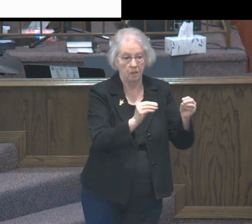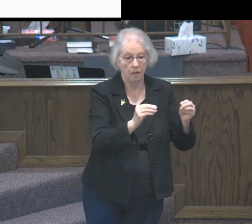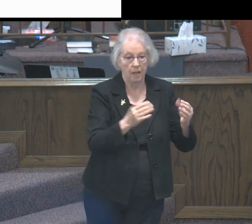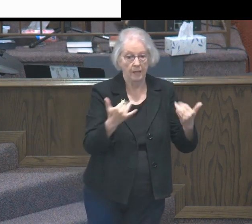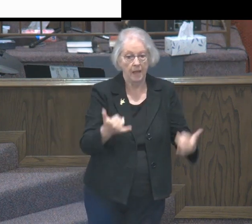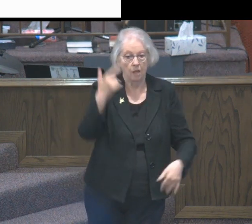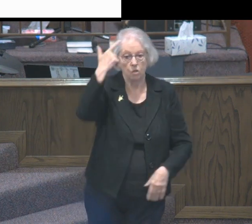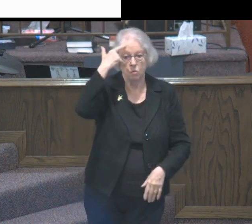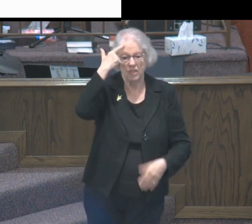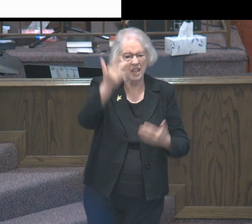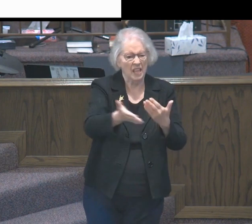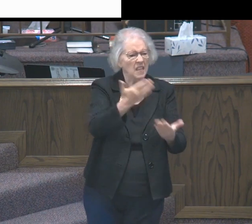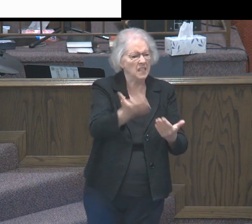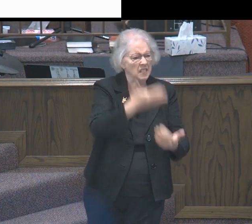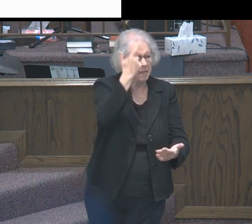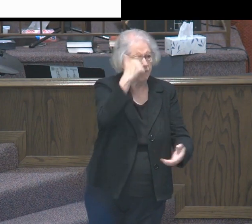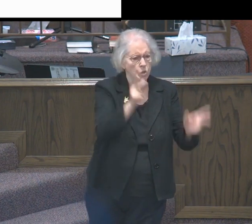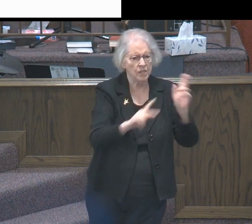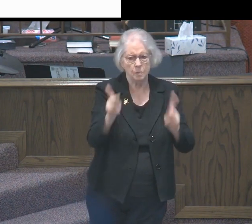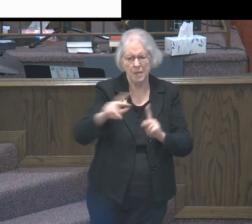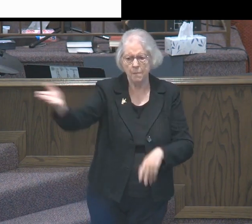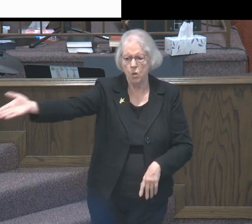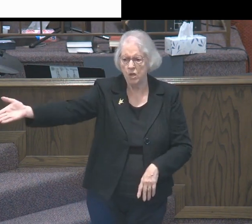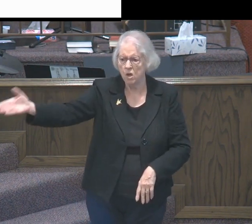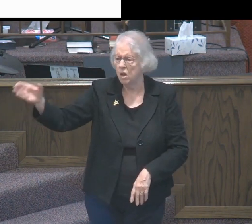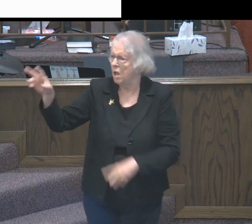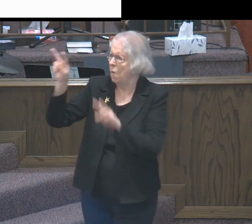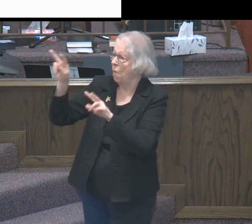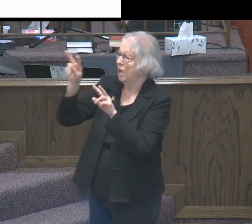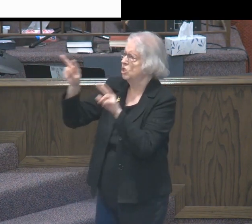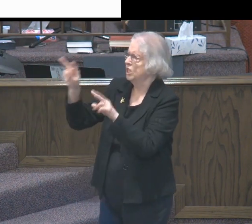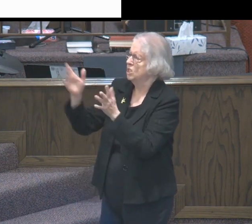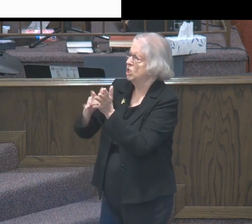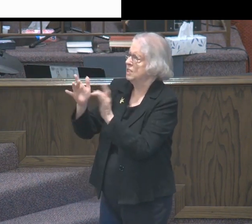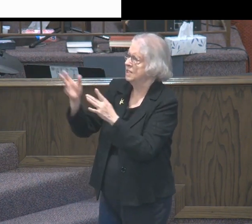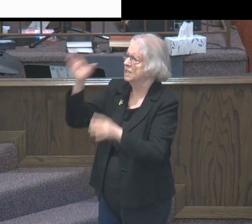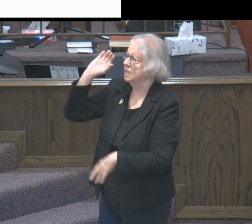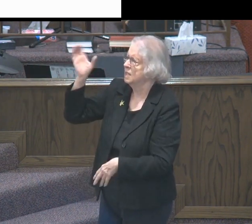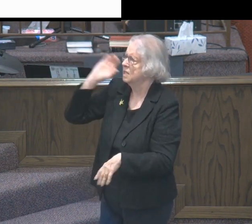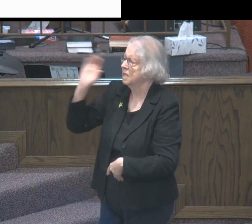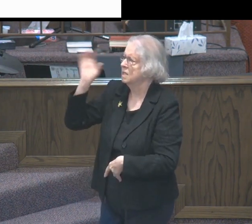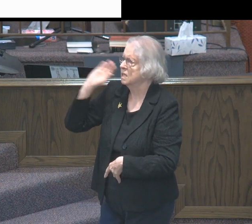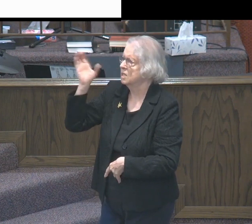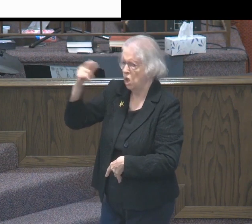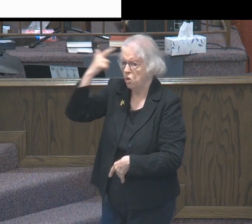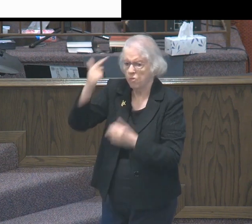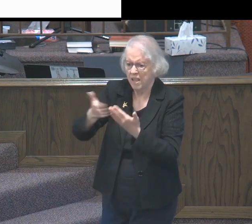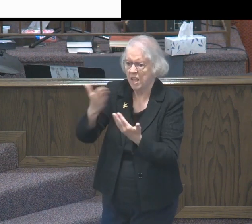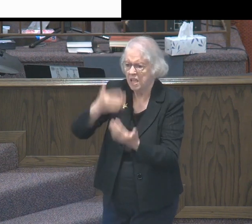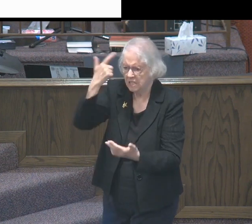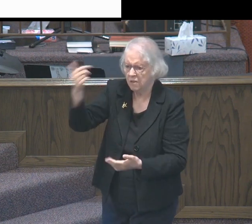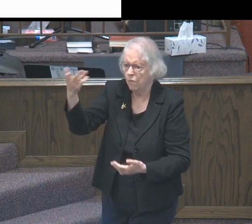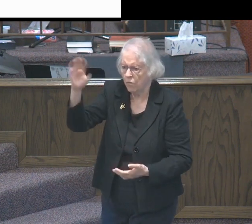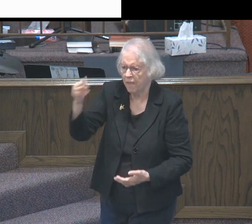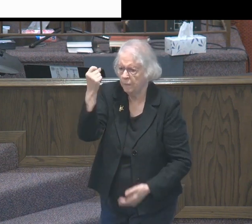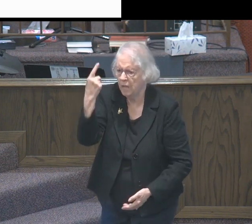we continue to go through the rest of this Sermon on the Mount, and then as we see Jesus model it for the rest of the book of Matthew,